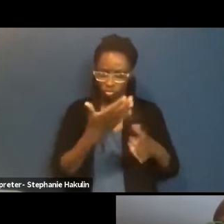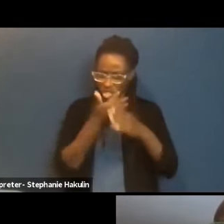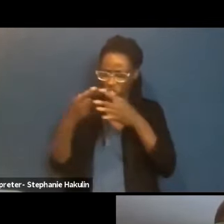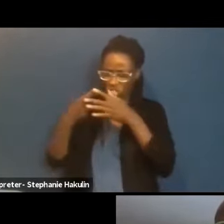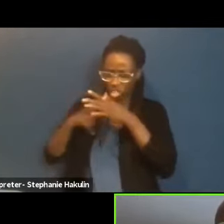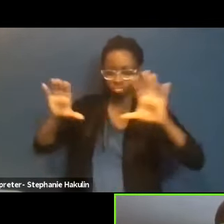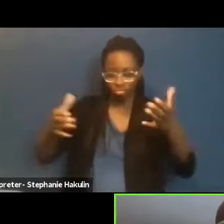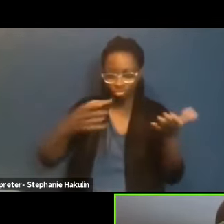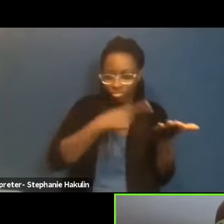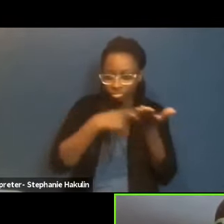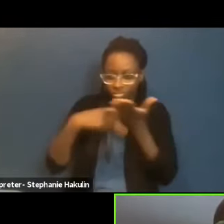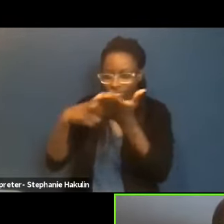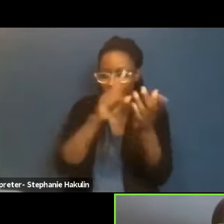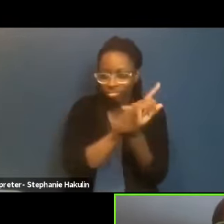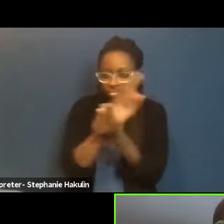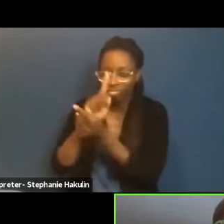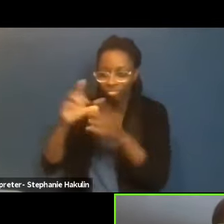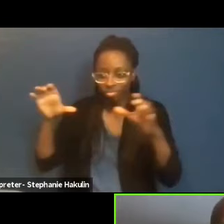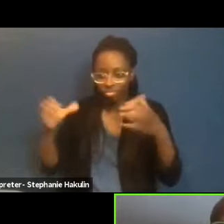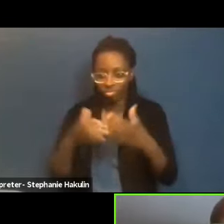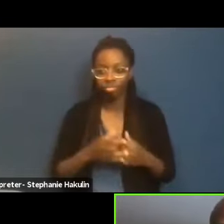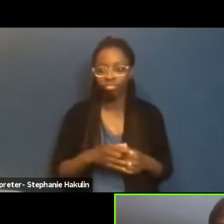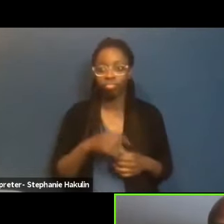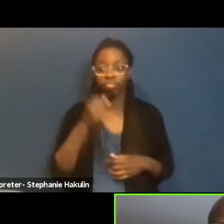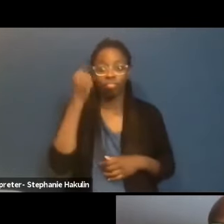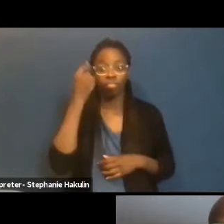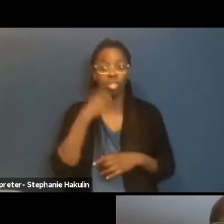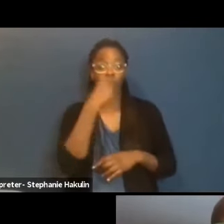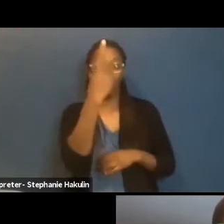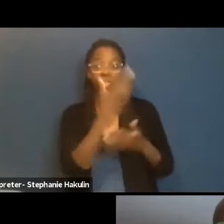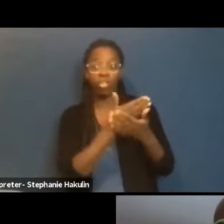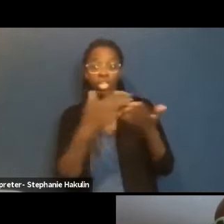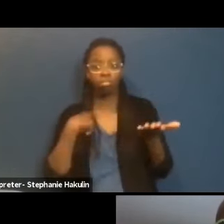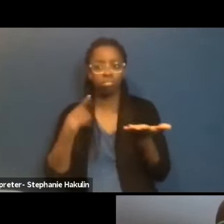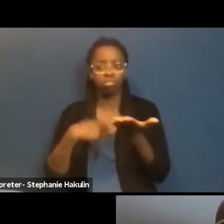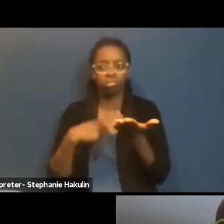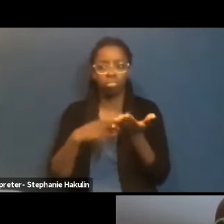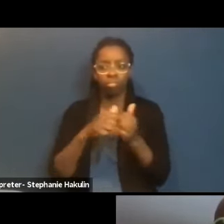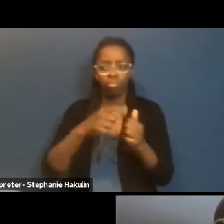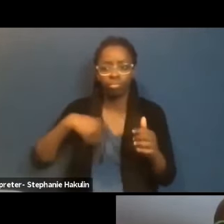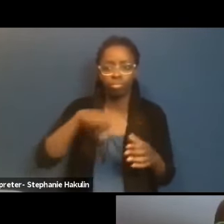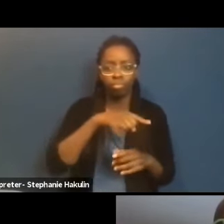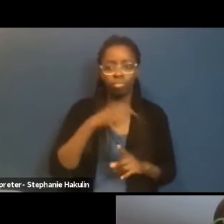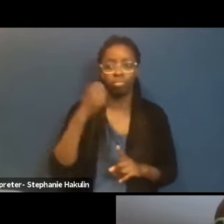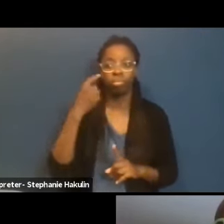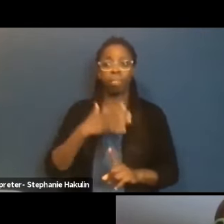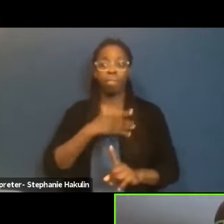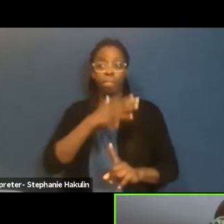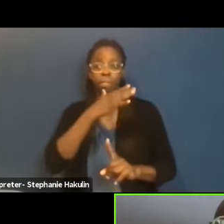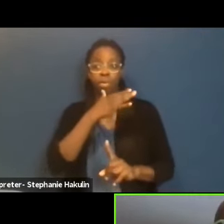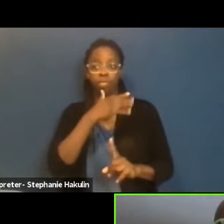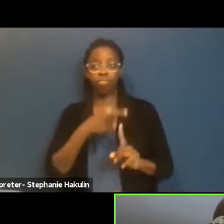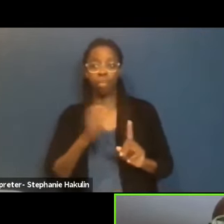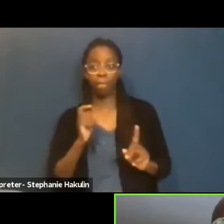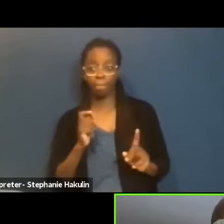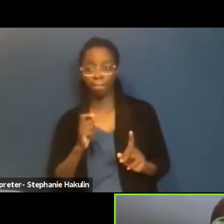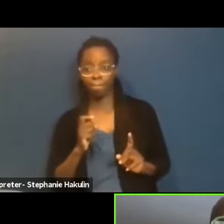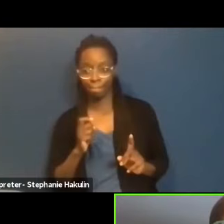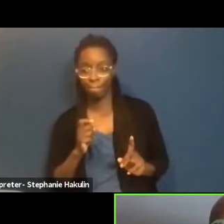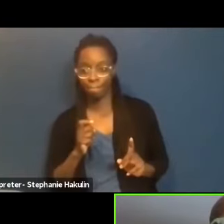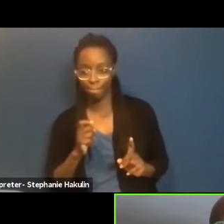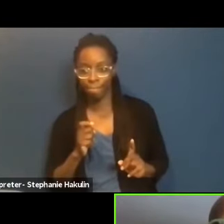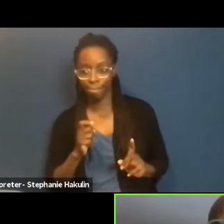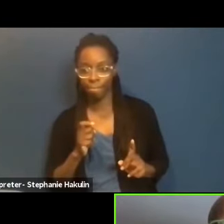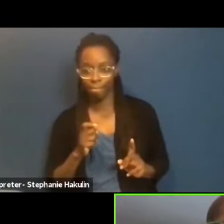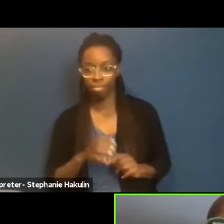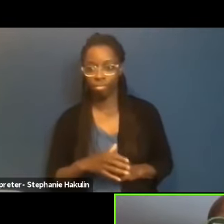was we talked about where our mothers are from. We talked about the journeys that our families have endured in order to